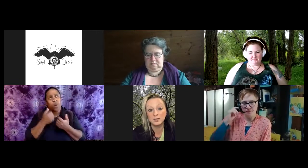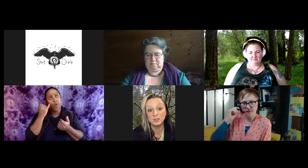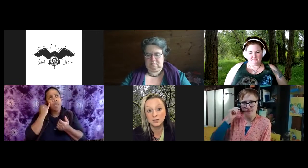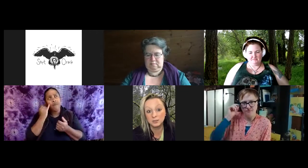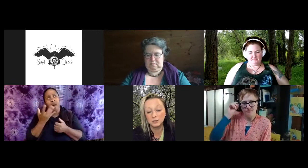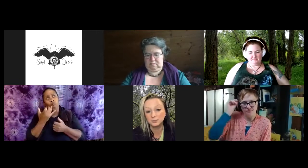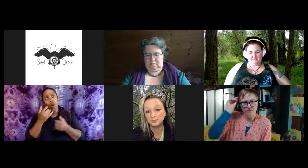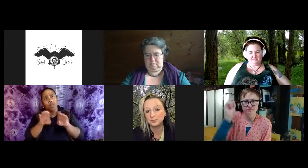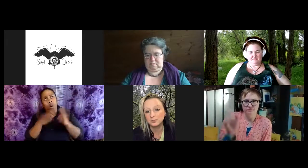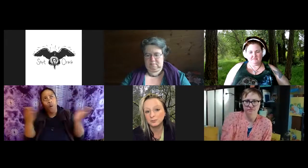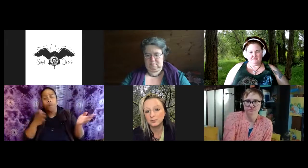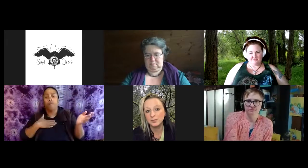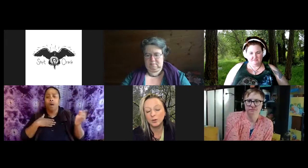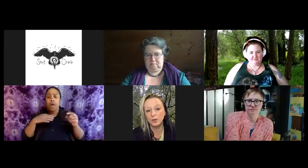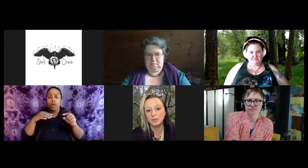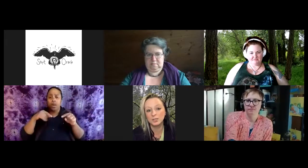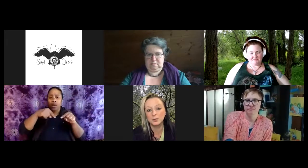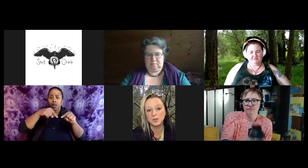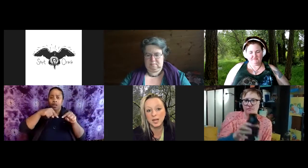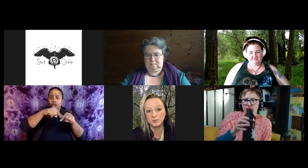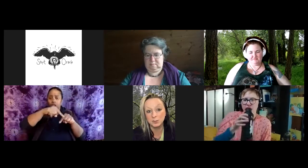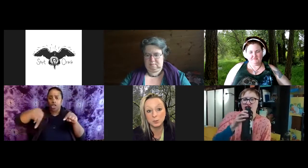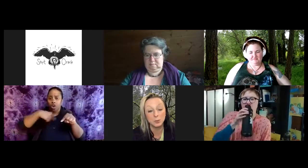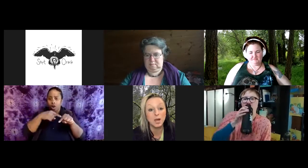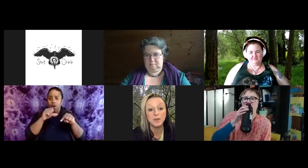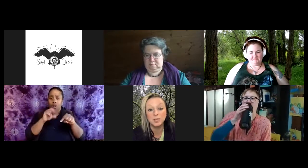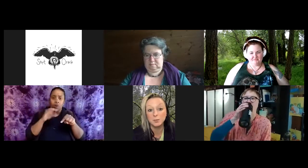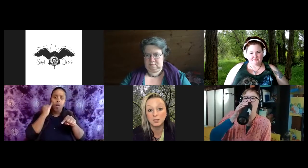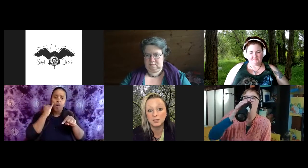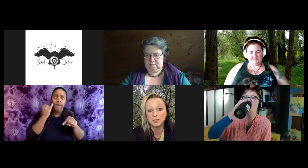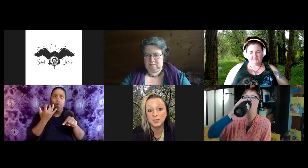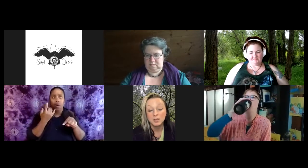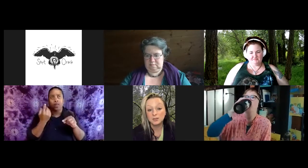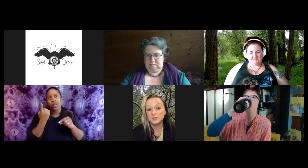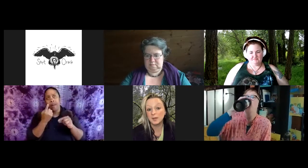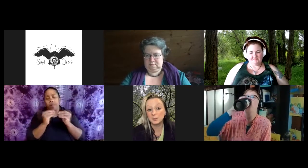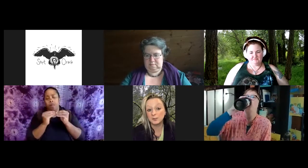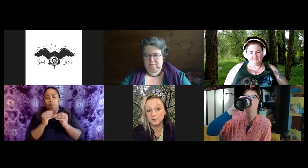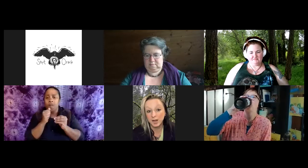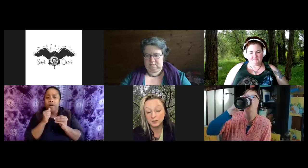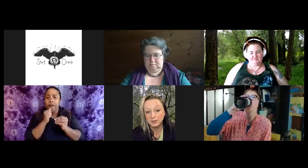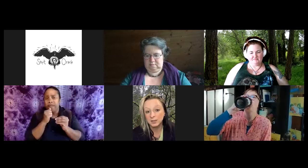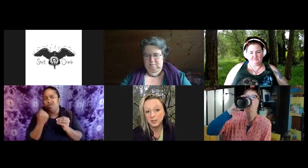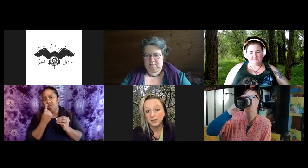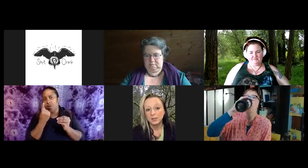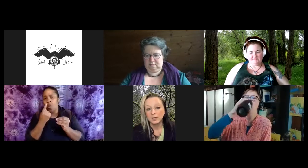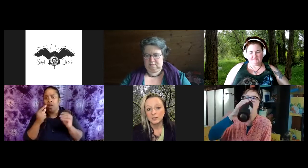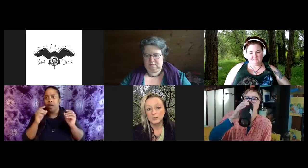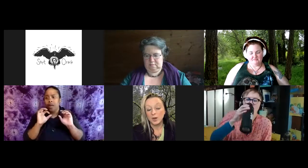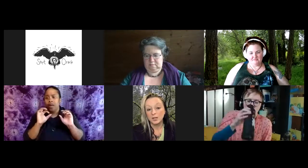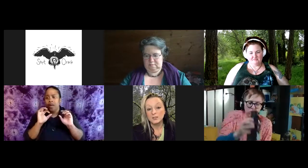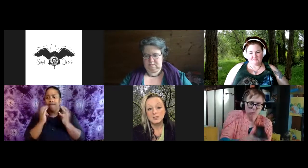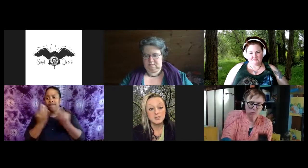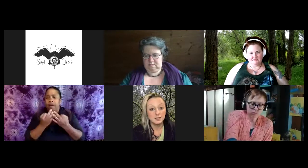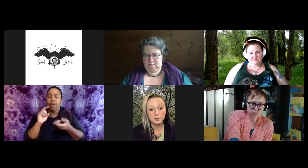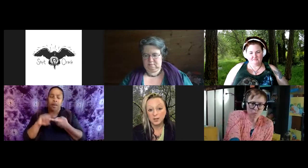up my circle or if I just want to have something more private amongst just family and friends. So